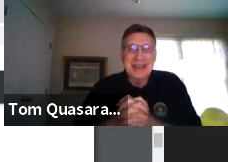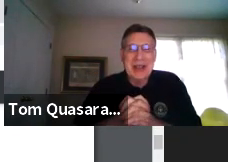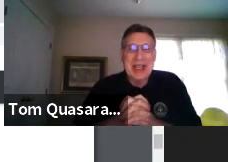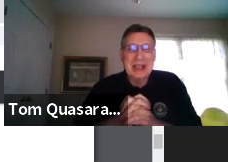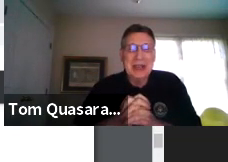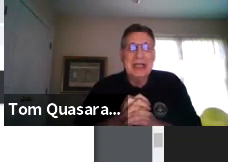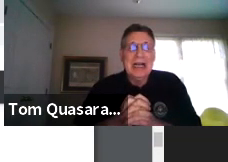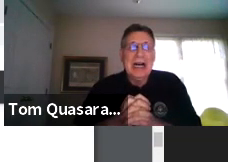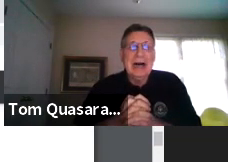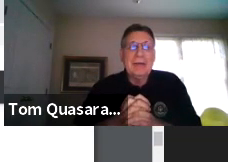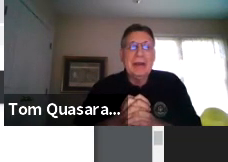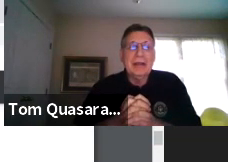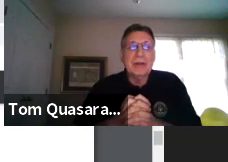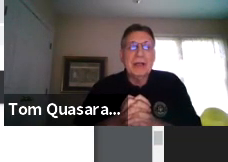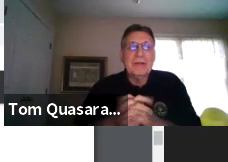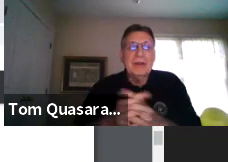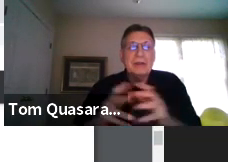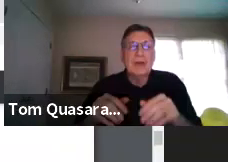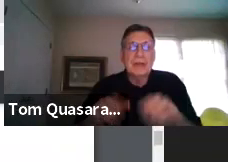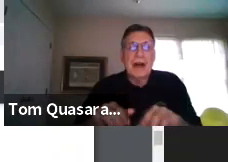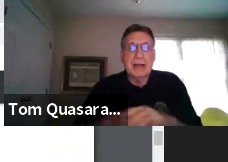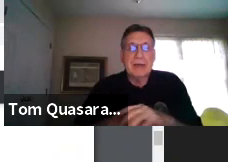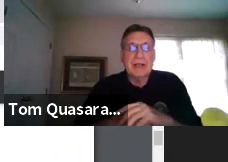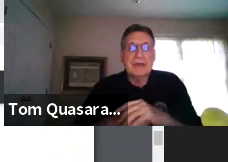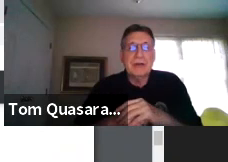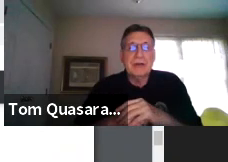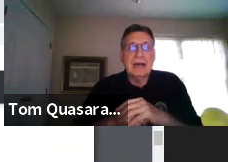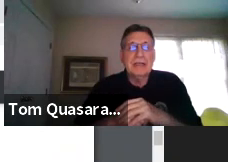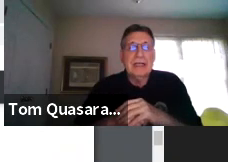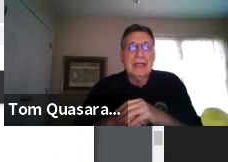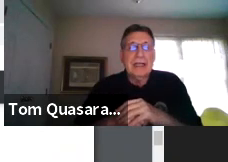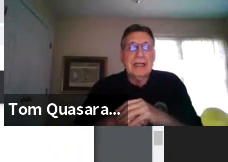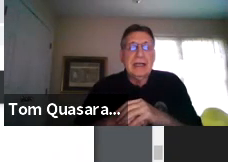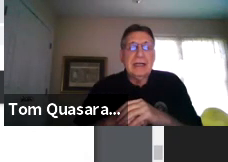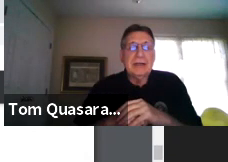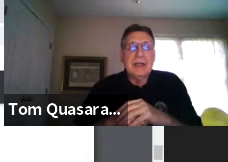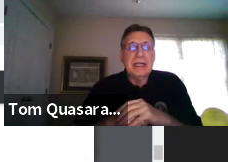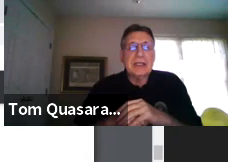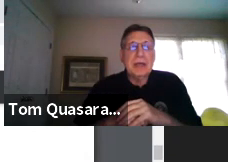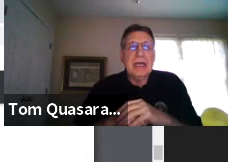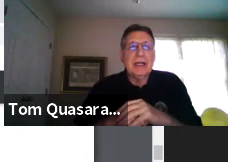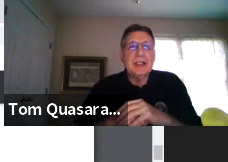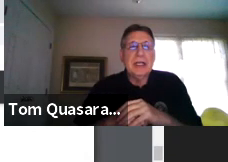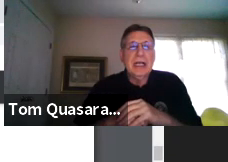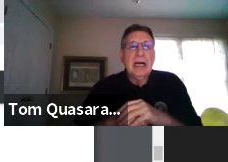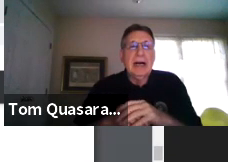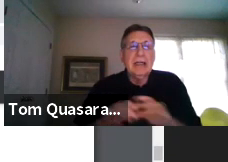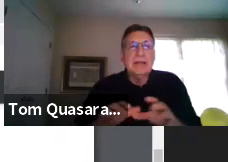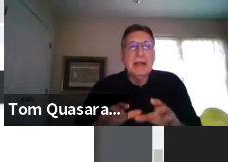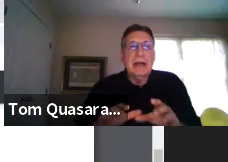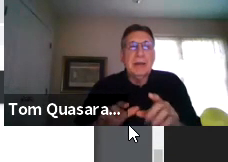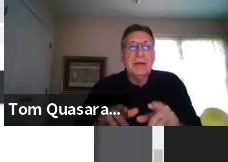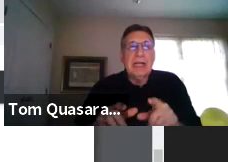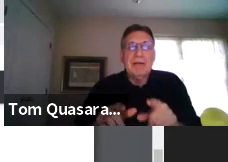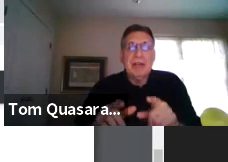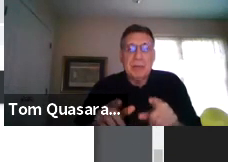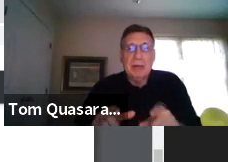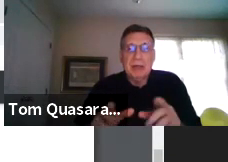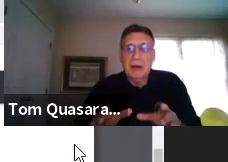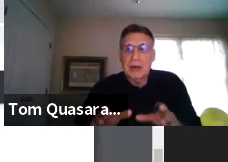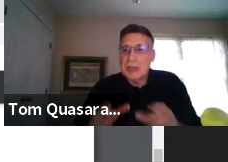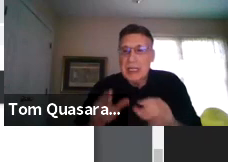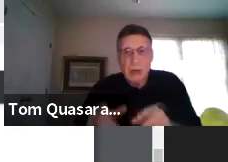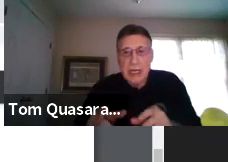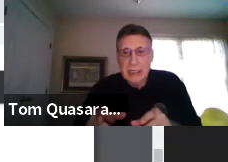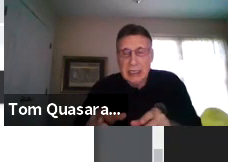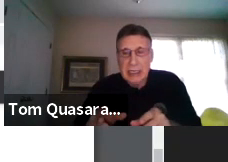either is doing it? Thank you. If you scroll down, scroll down to the next page. We have to have